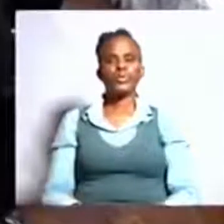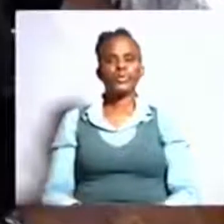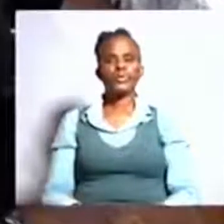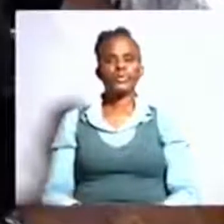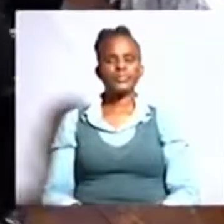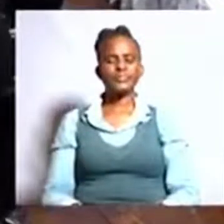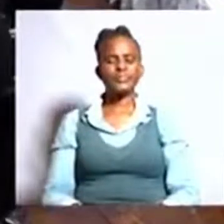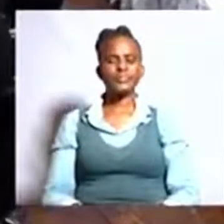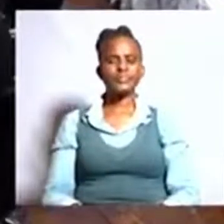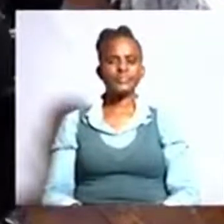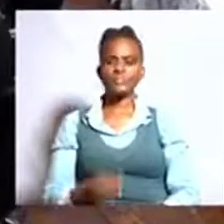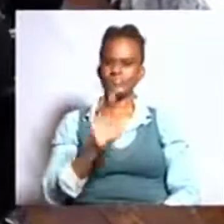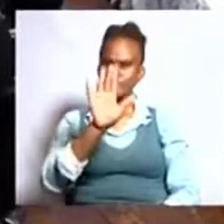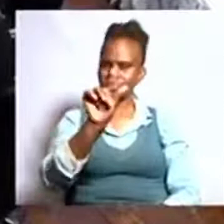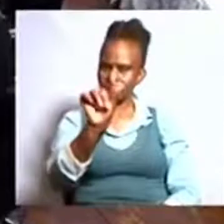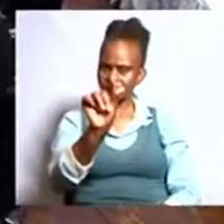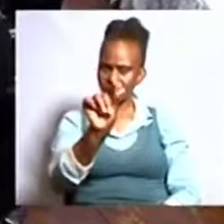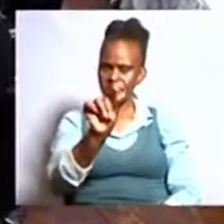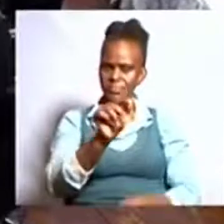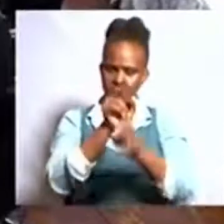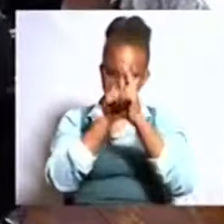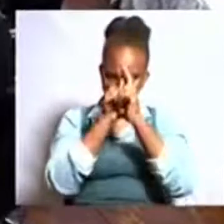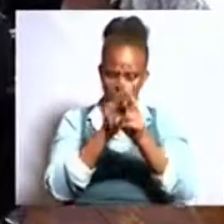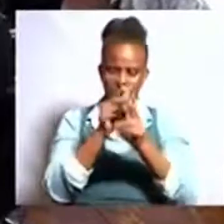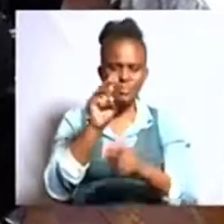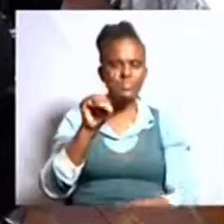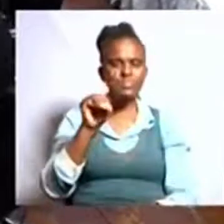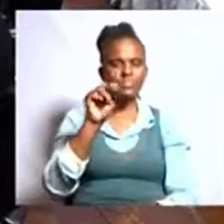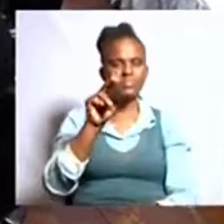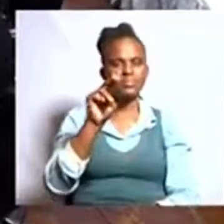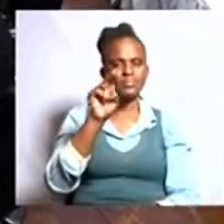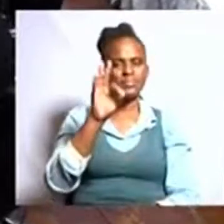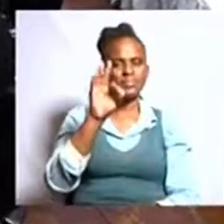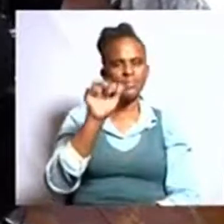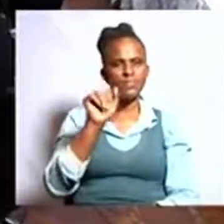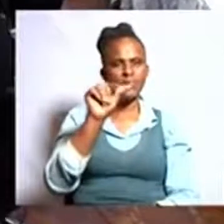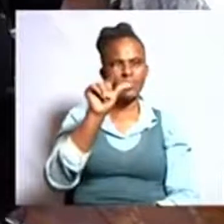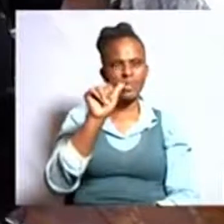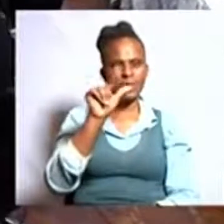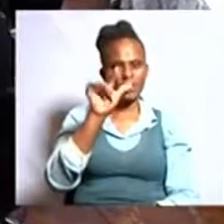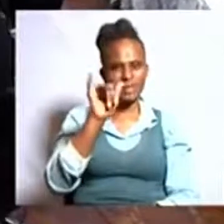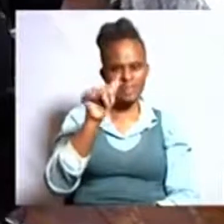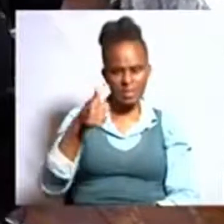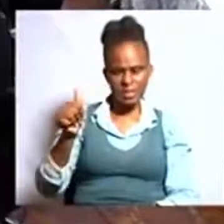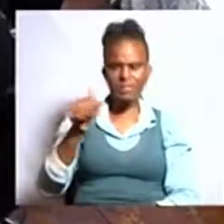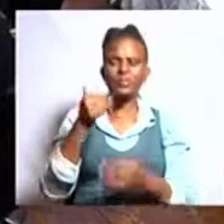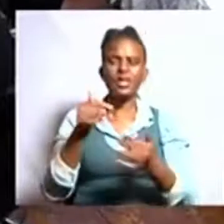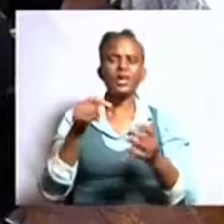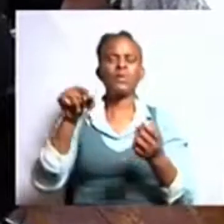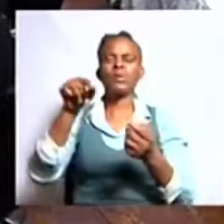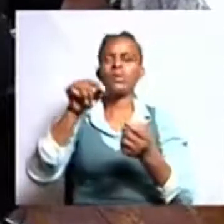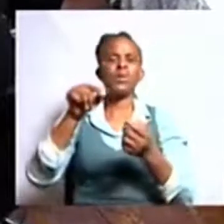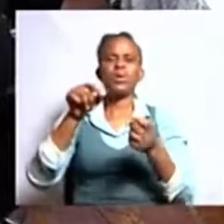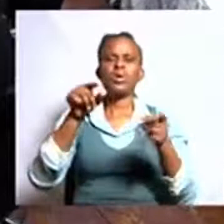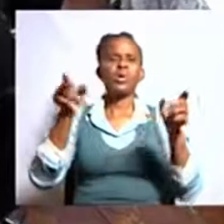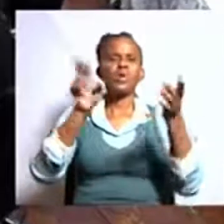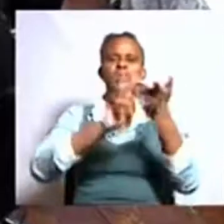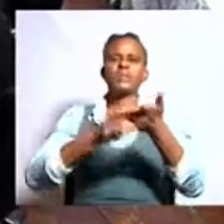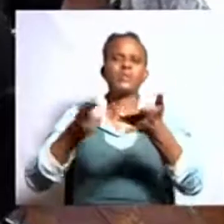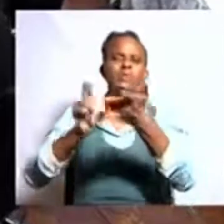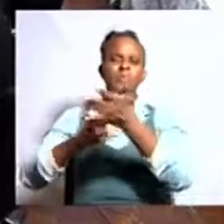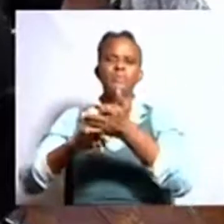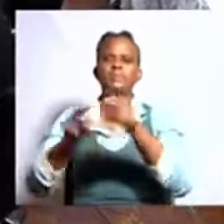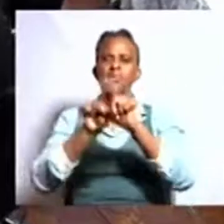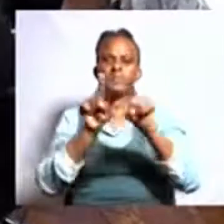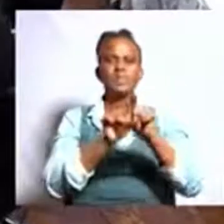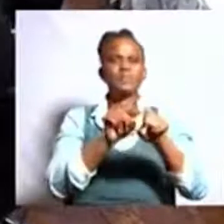Order. Just a bit, Honorable Mfalari. Director of Finance, I think this matter we are going in circles. We are going in circles